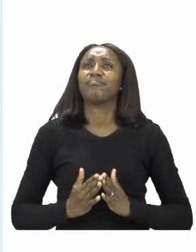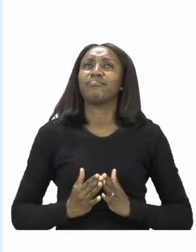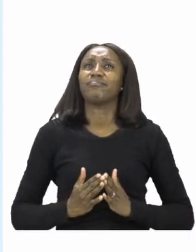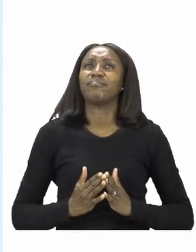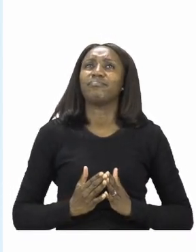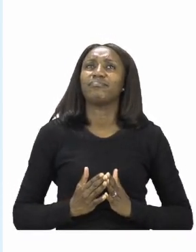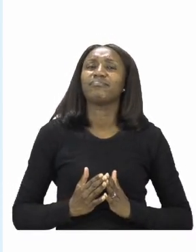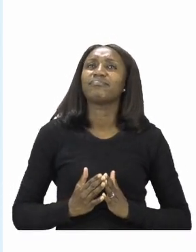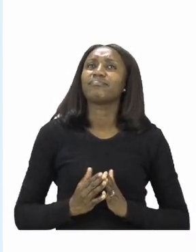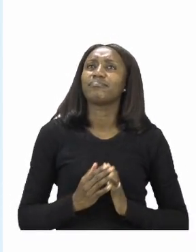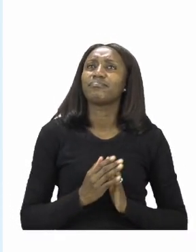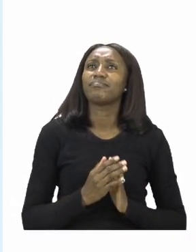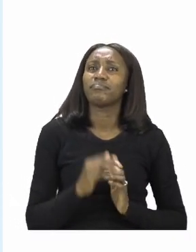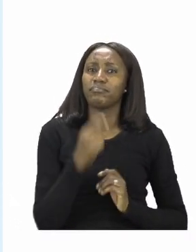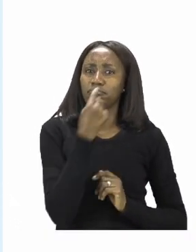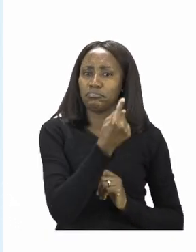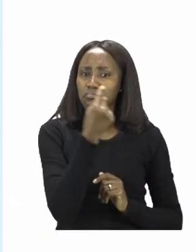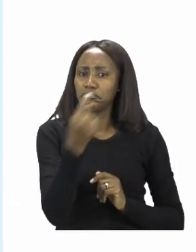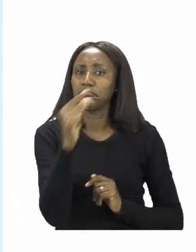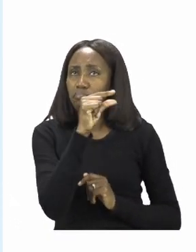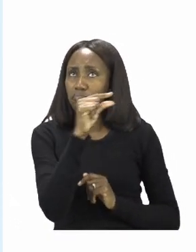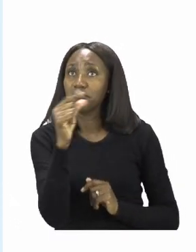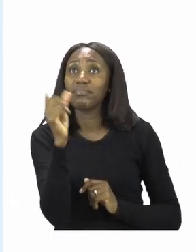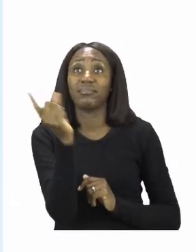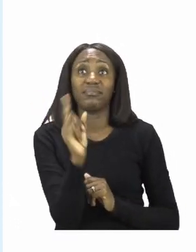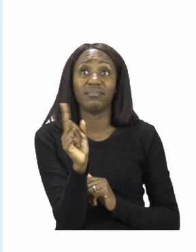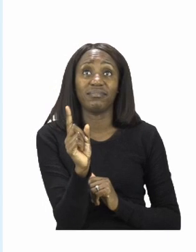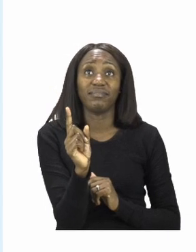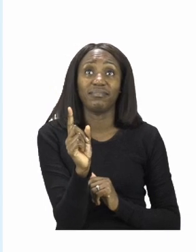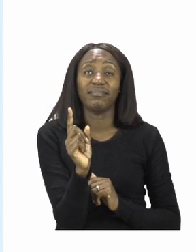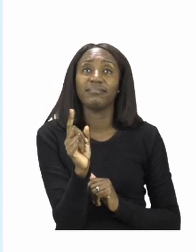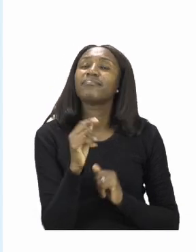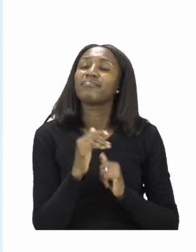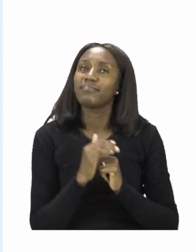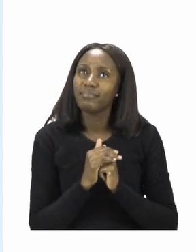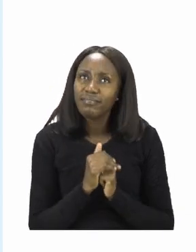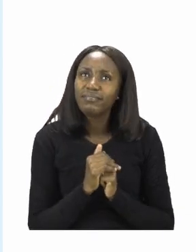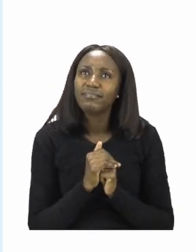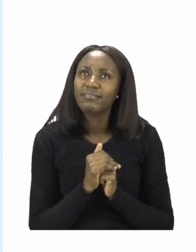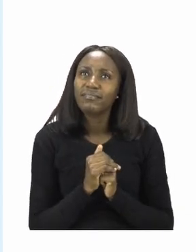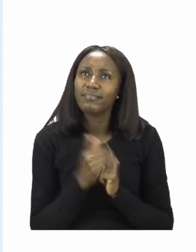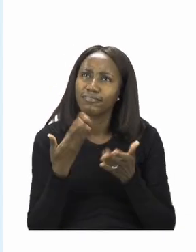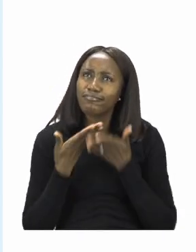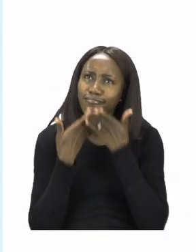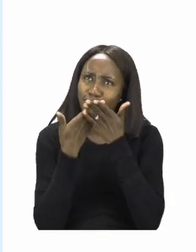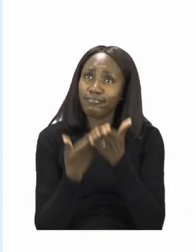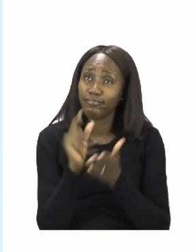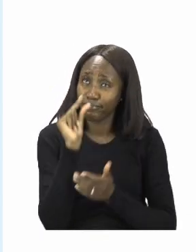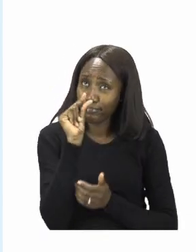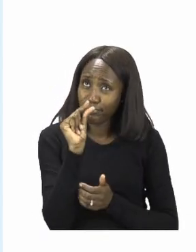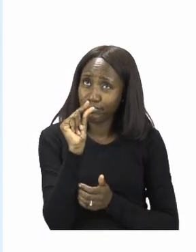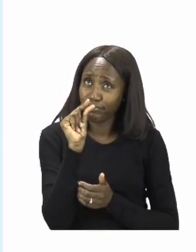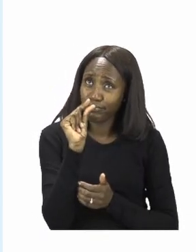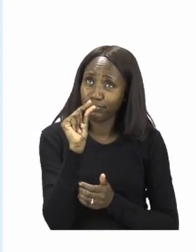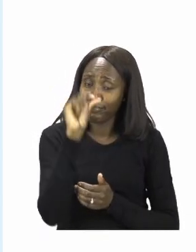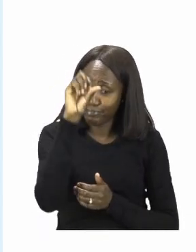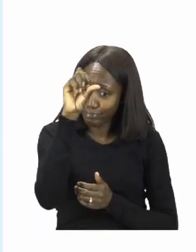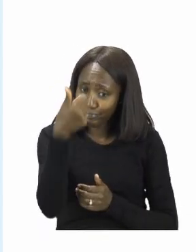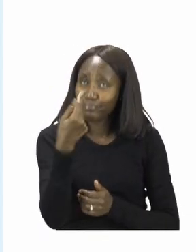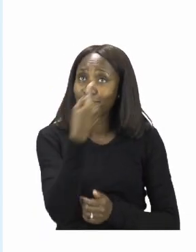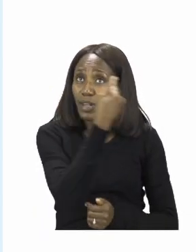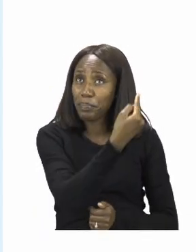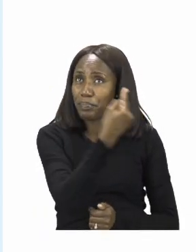used for each body part. Now, we're going to do a few together, and the rest you're going